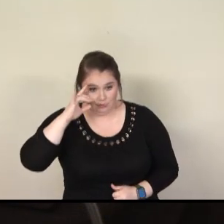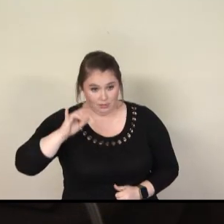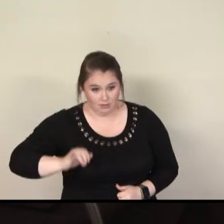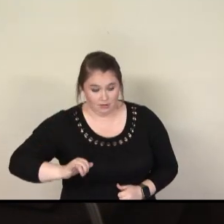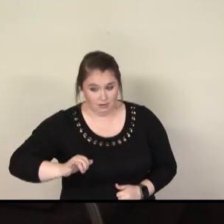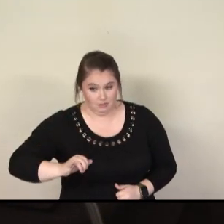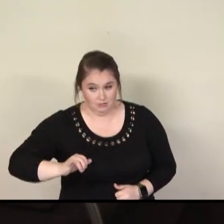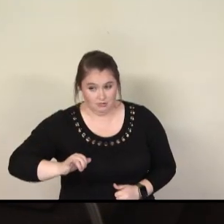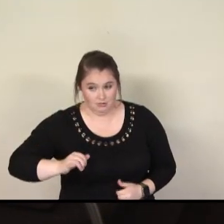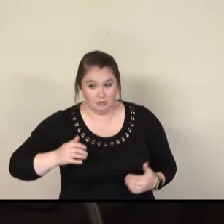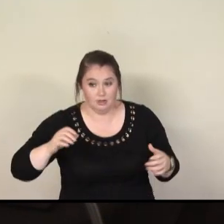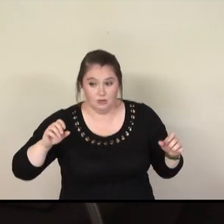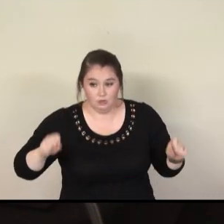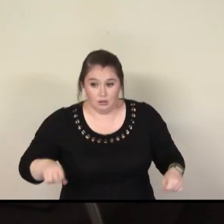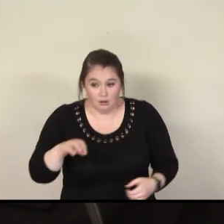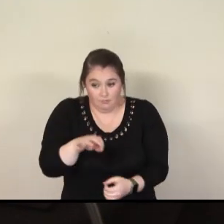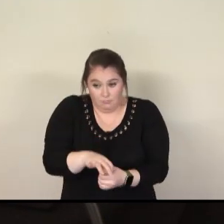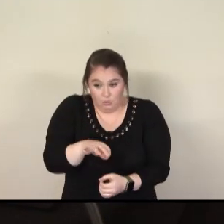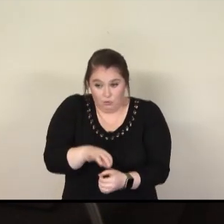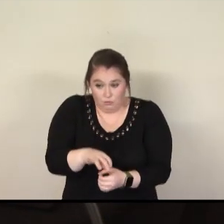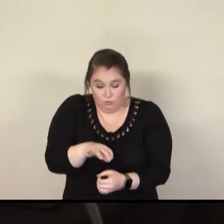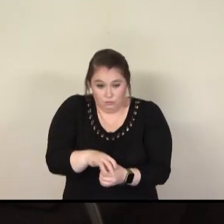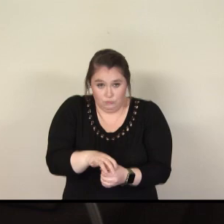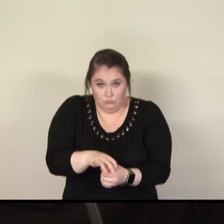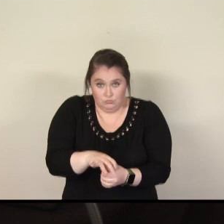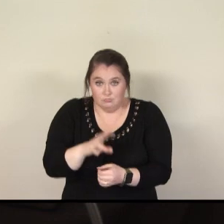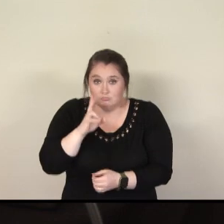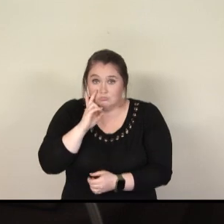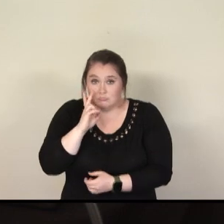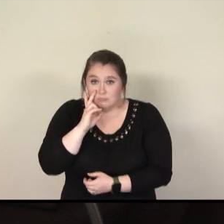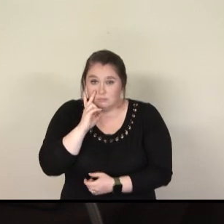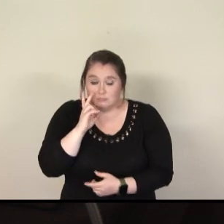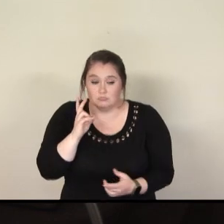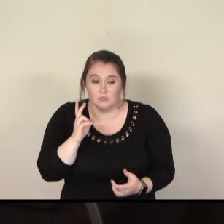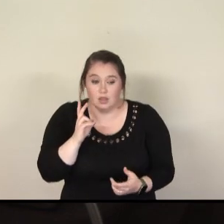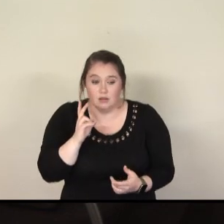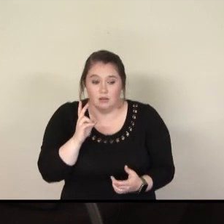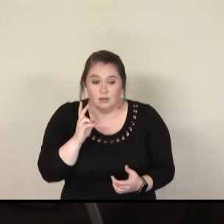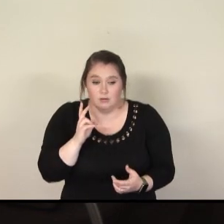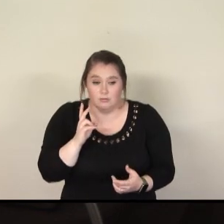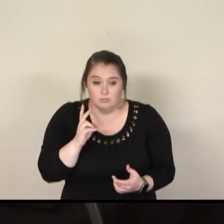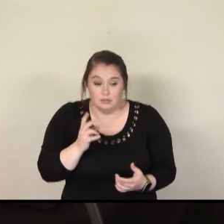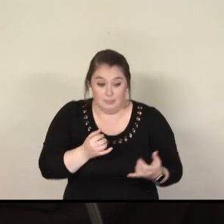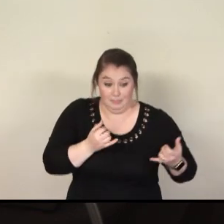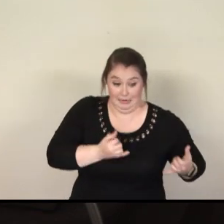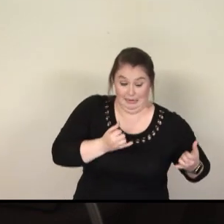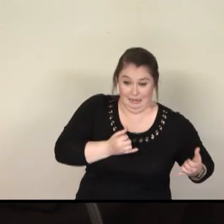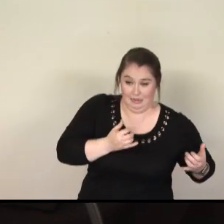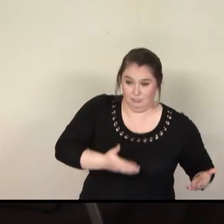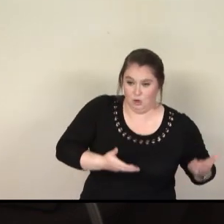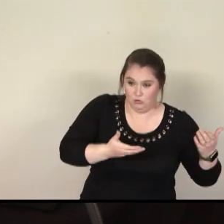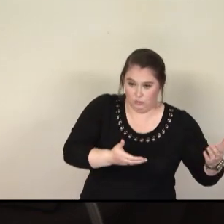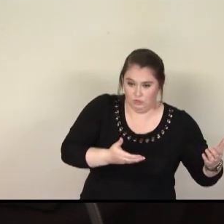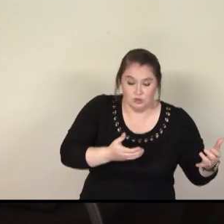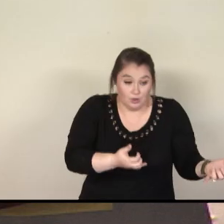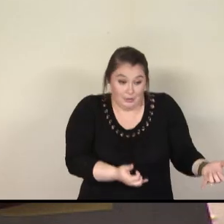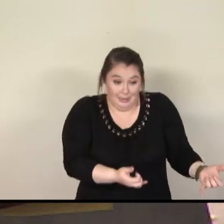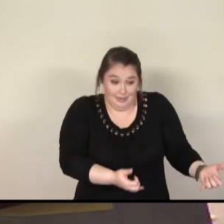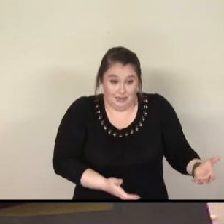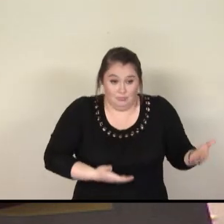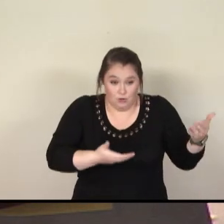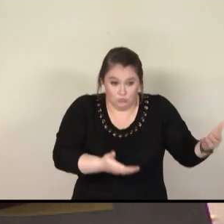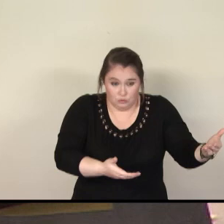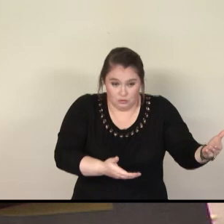that to then vote on whether to end debate and vote on the pending motion. Great, so the pending